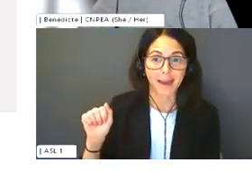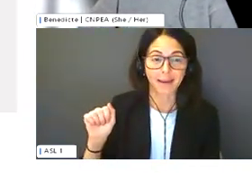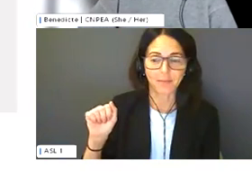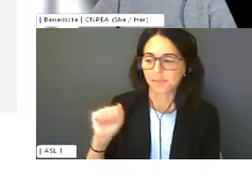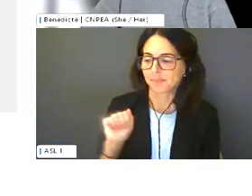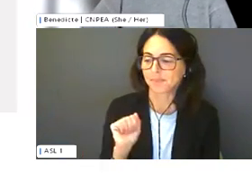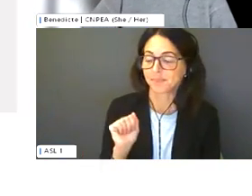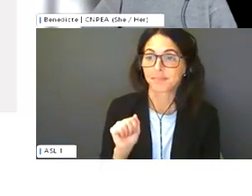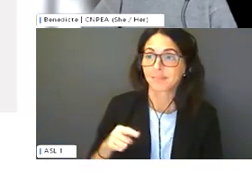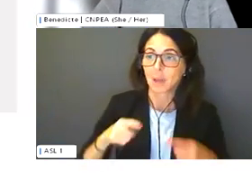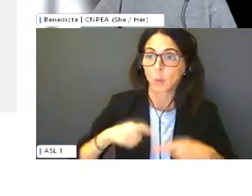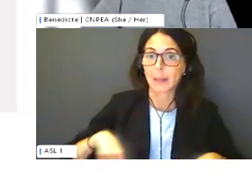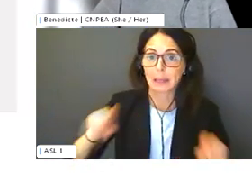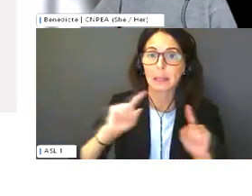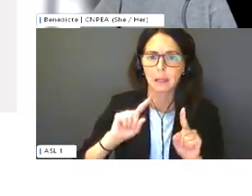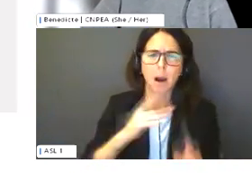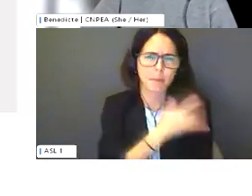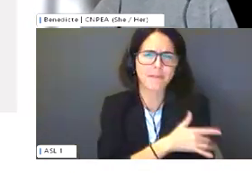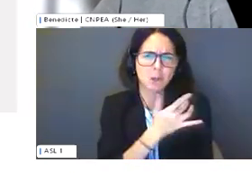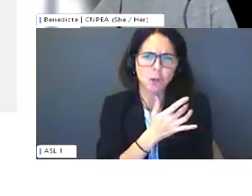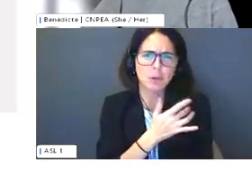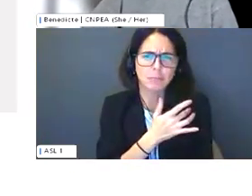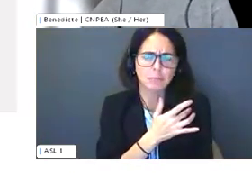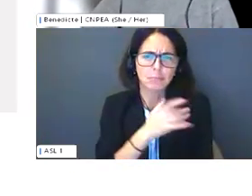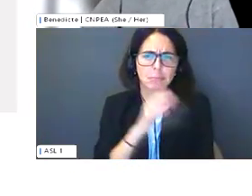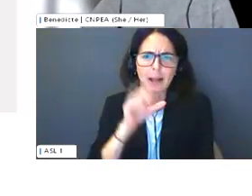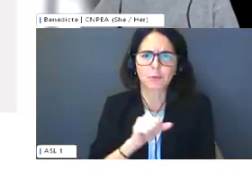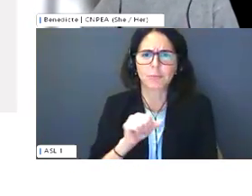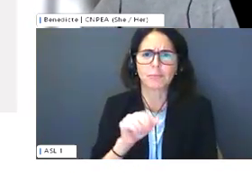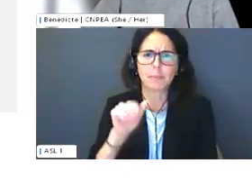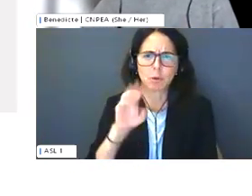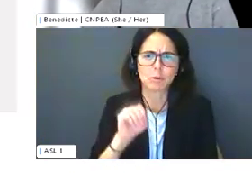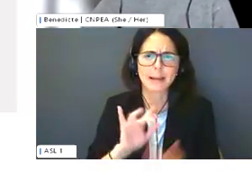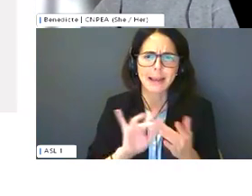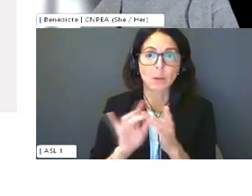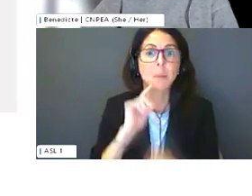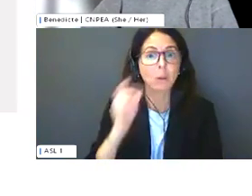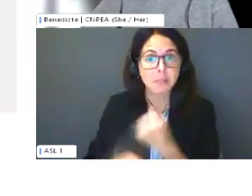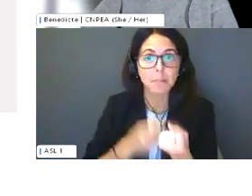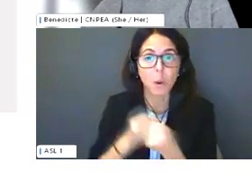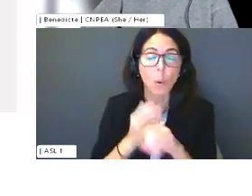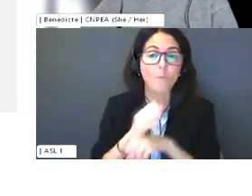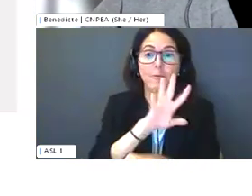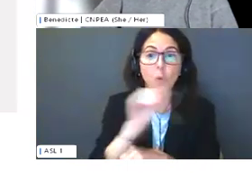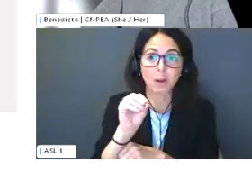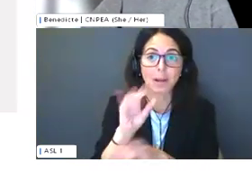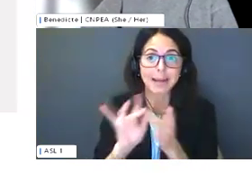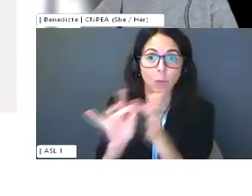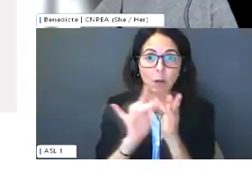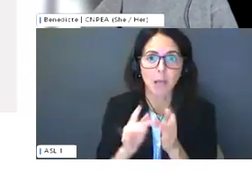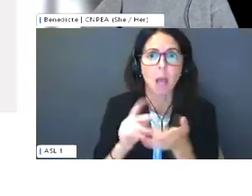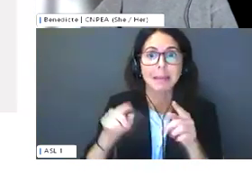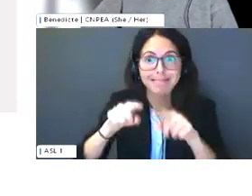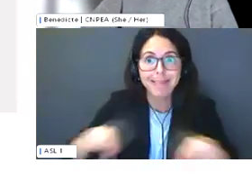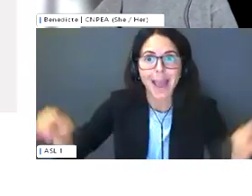an we are provincial elder abuse networks, but we support over 40 local elder abuse networks. So they are sort of the eyes and ears